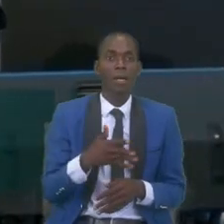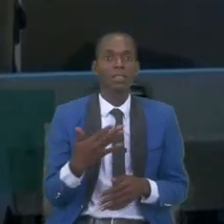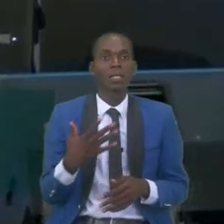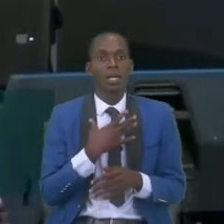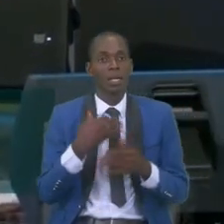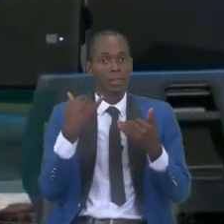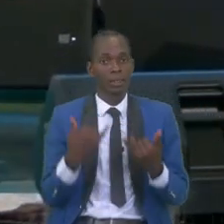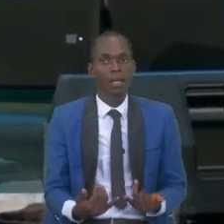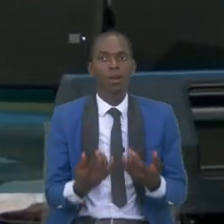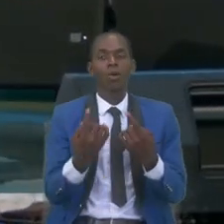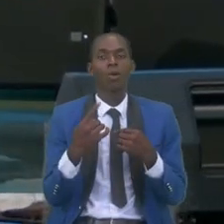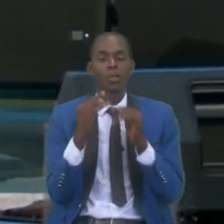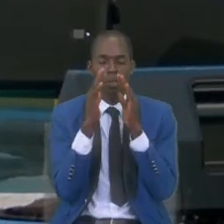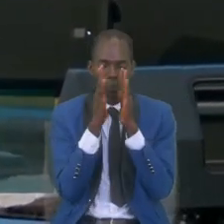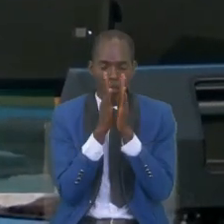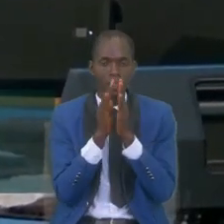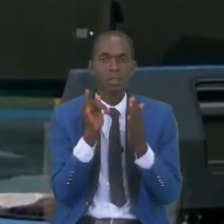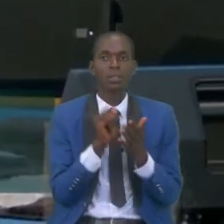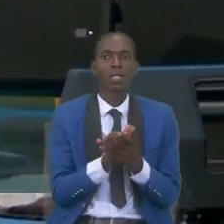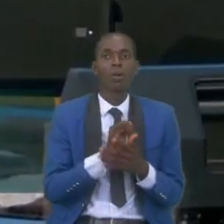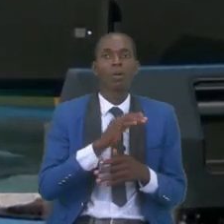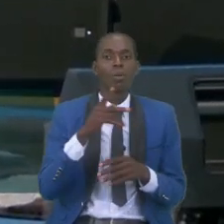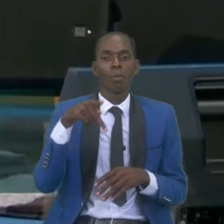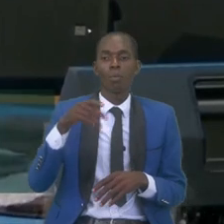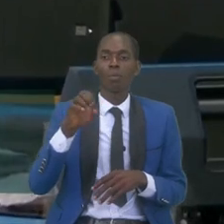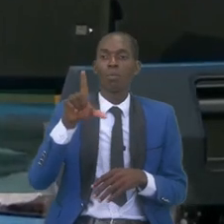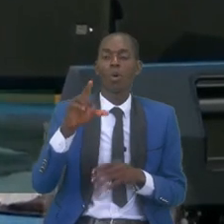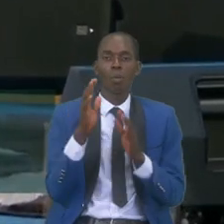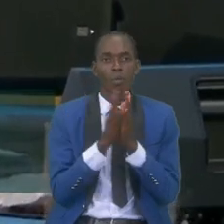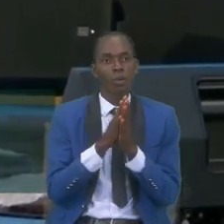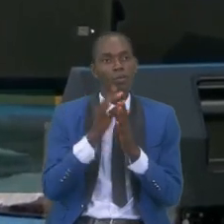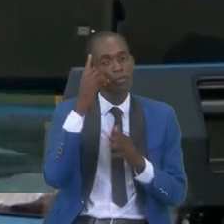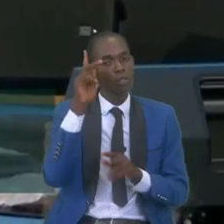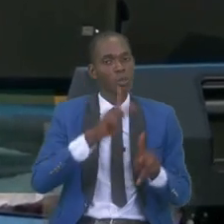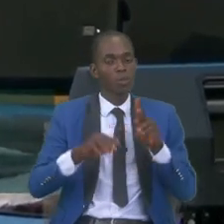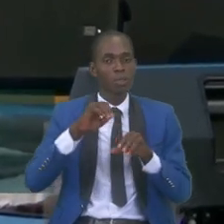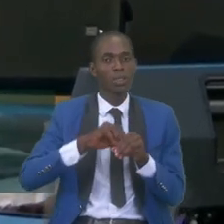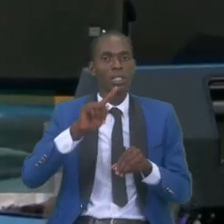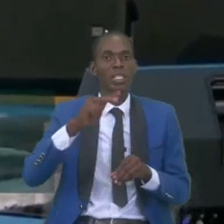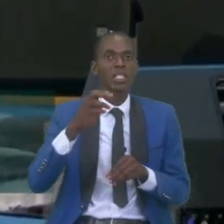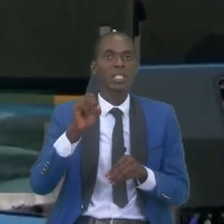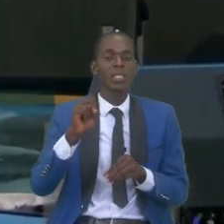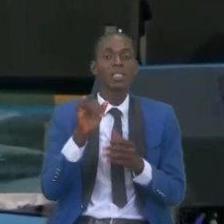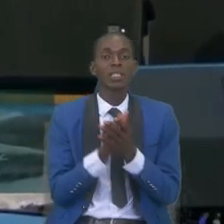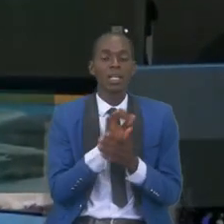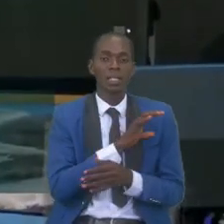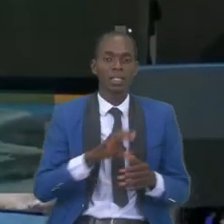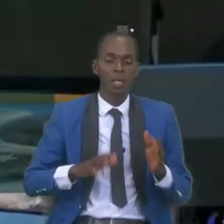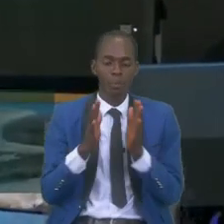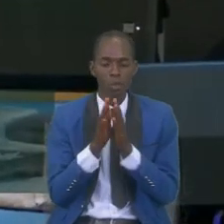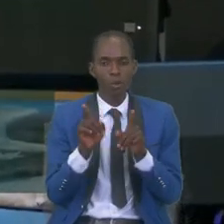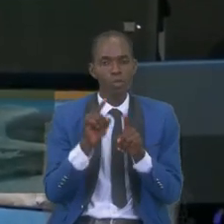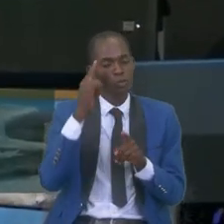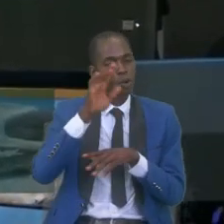the prayer that Paul the Apostle prayed for the Thessalonians, that Christ paid for all his disciples, and that we